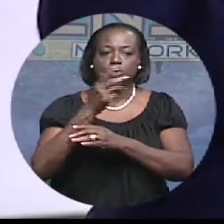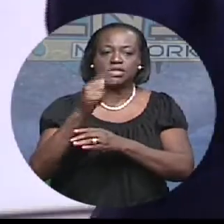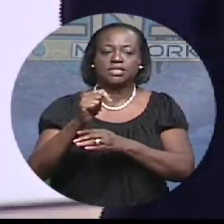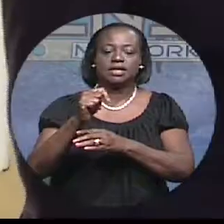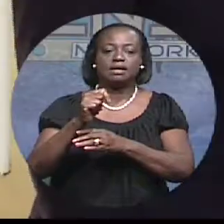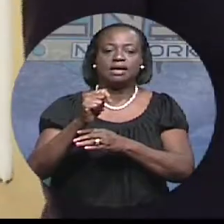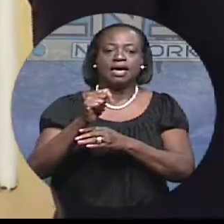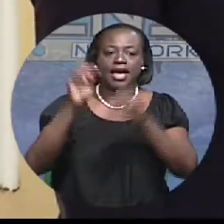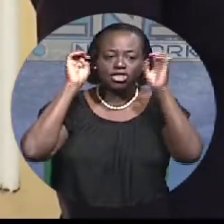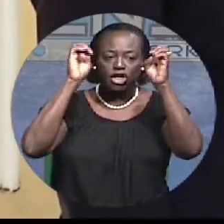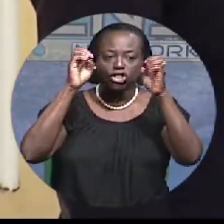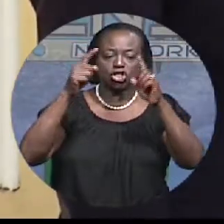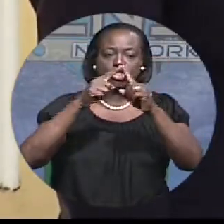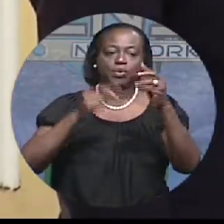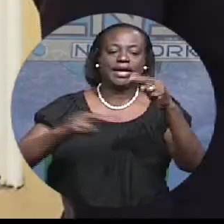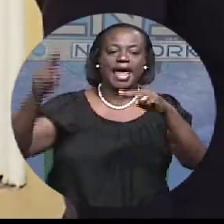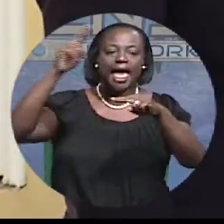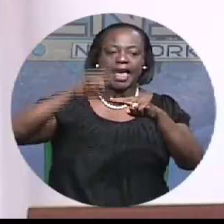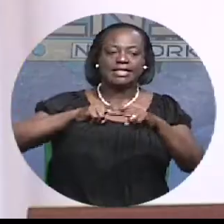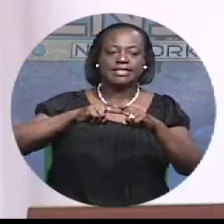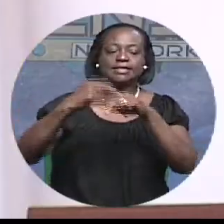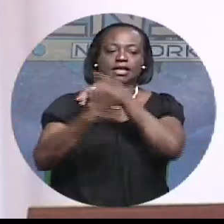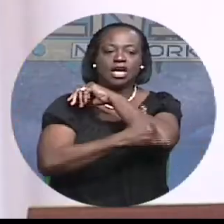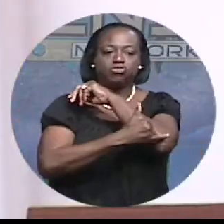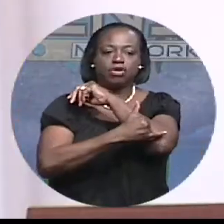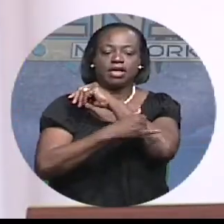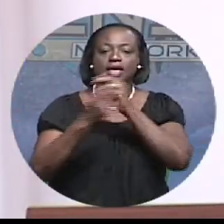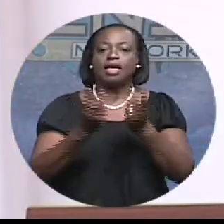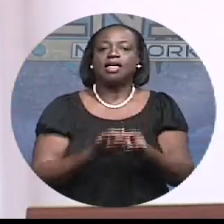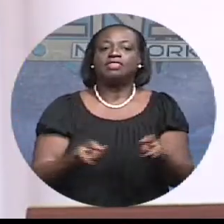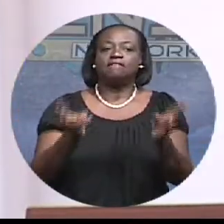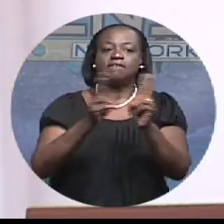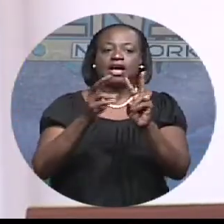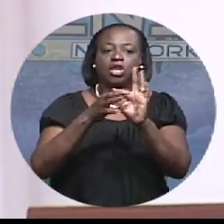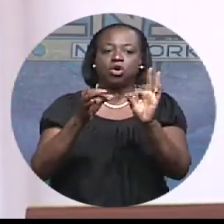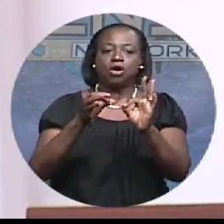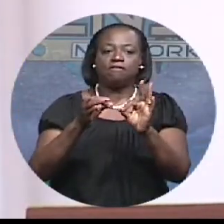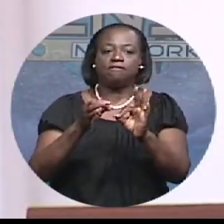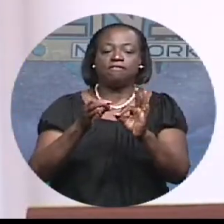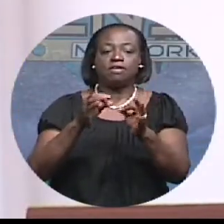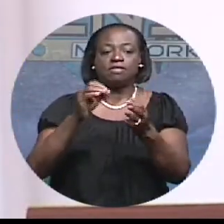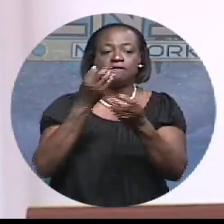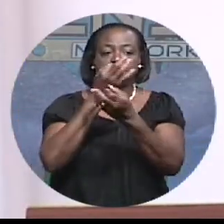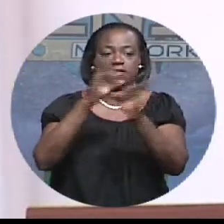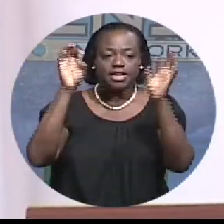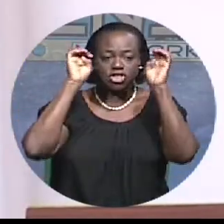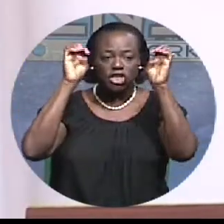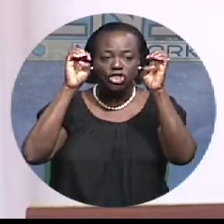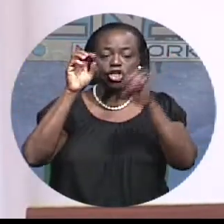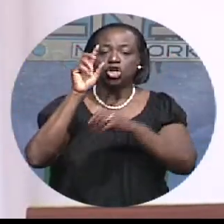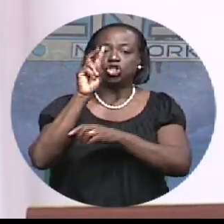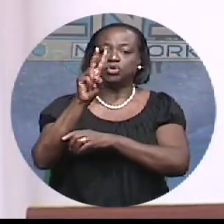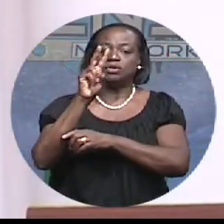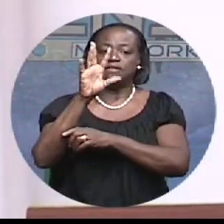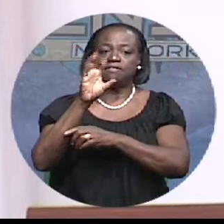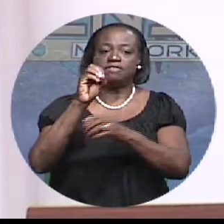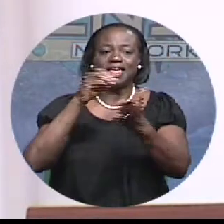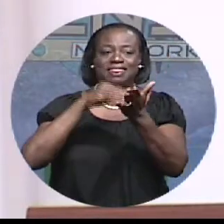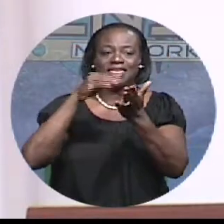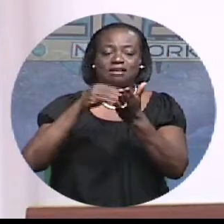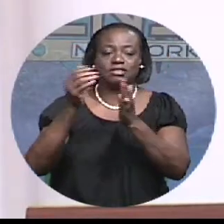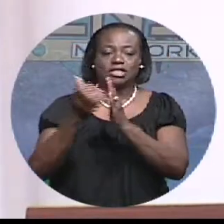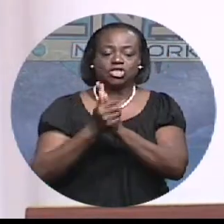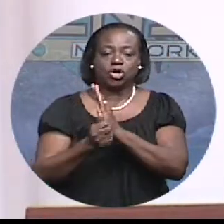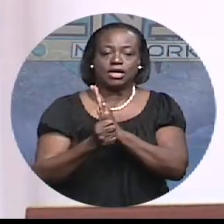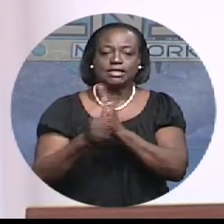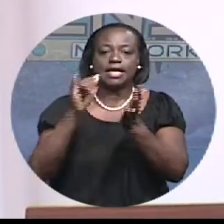country. The value of these scholarships is a total of $250,000, which we are sure will go a long way